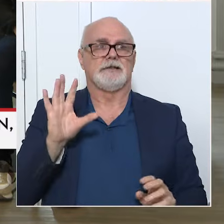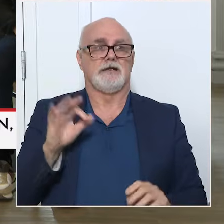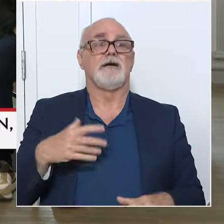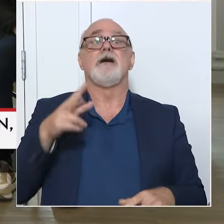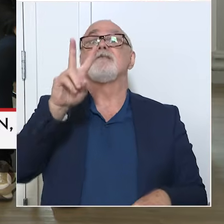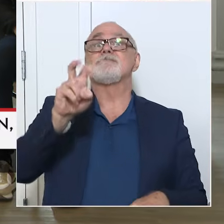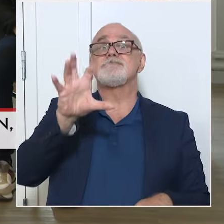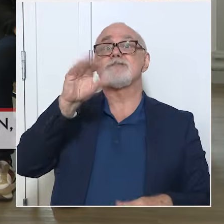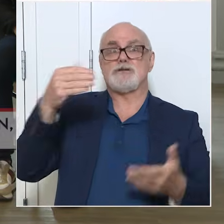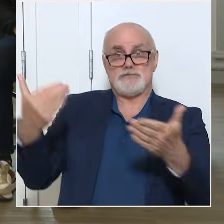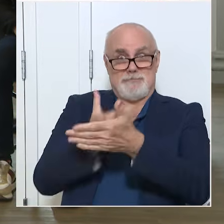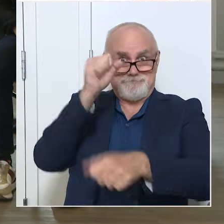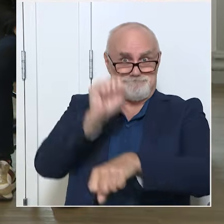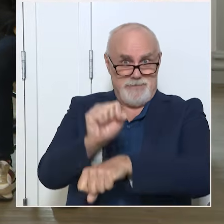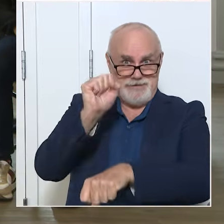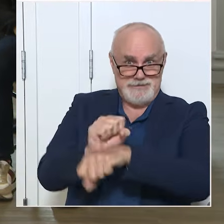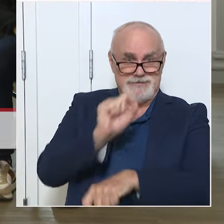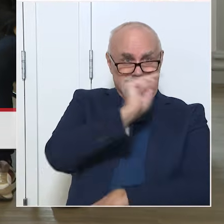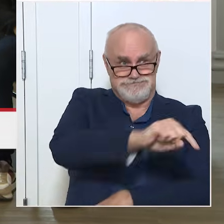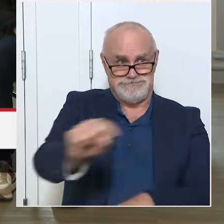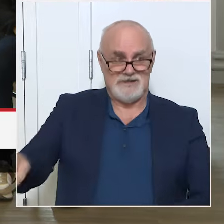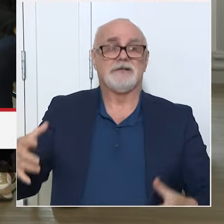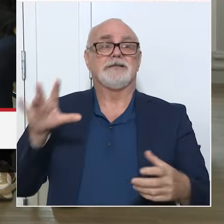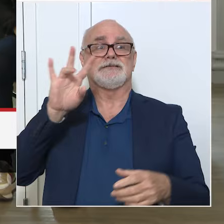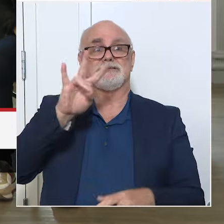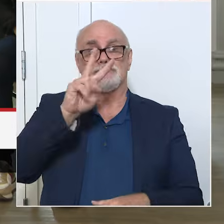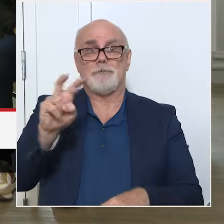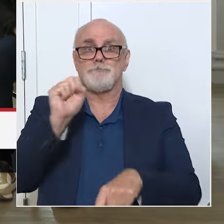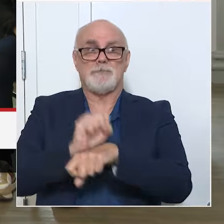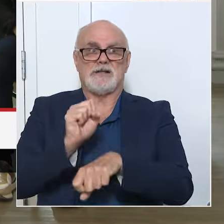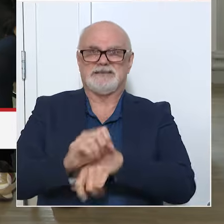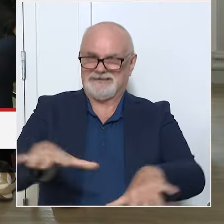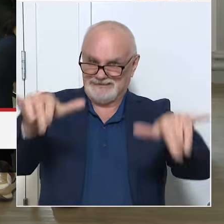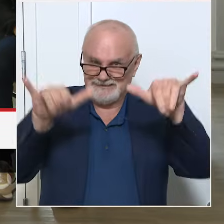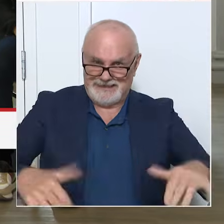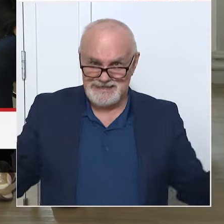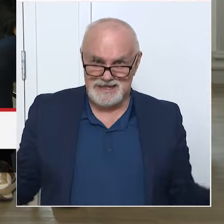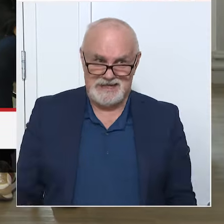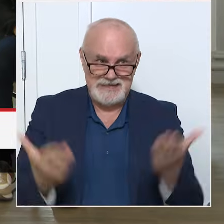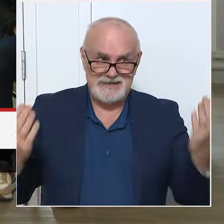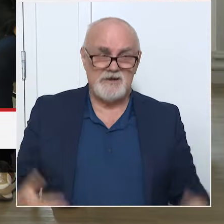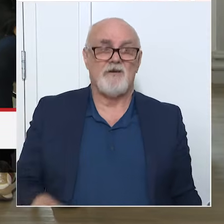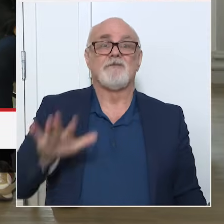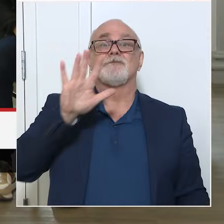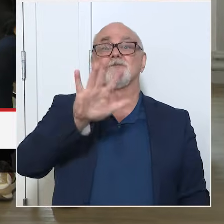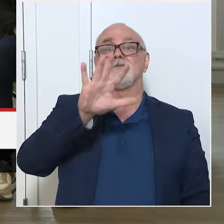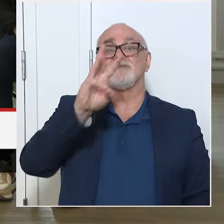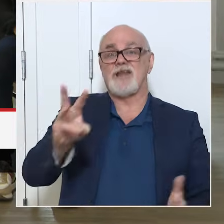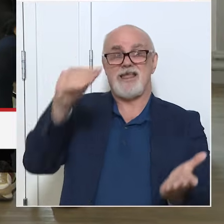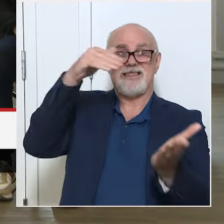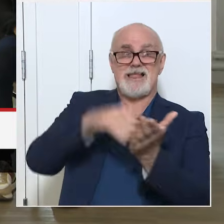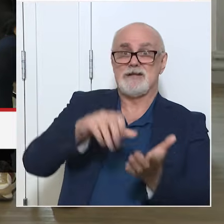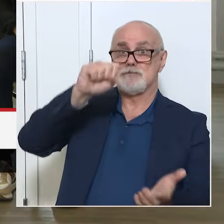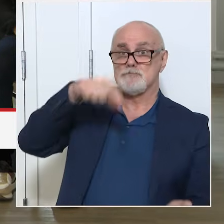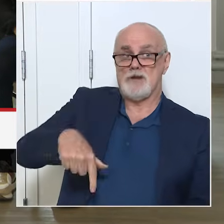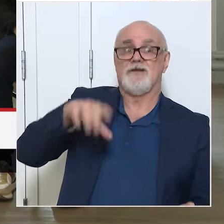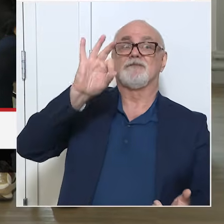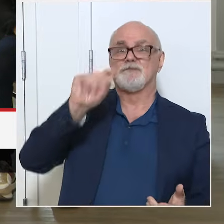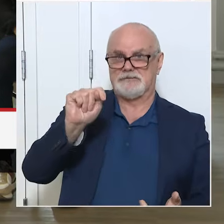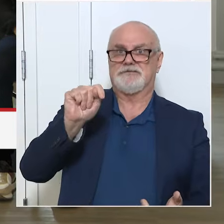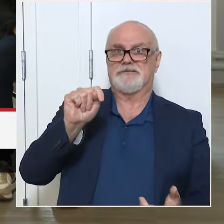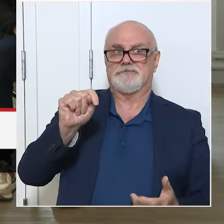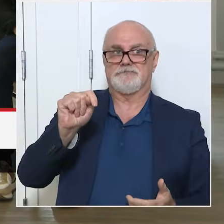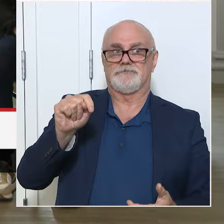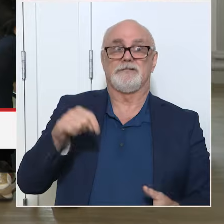retain 72 jobs, and occupy 56,000 square feet, and invest more than